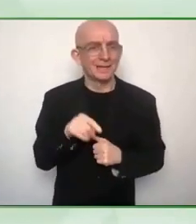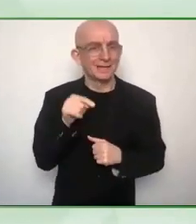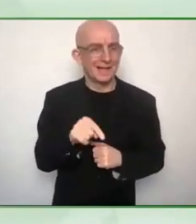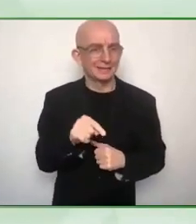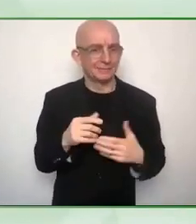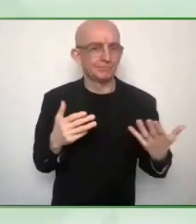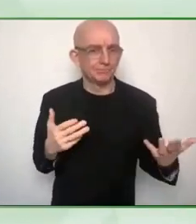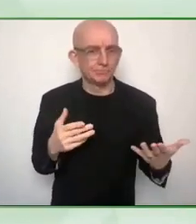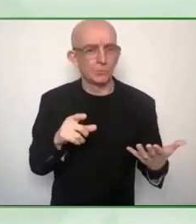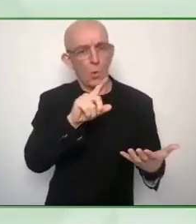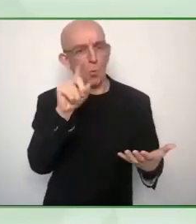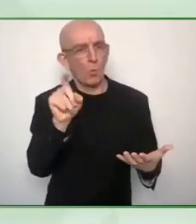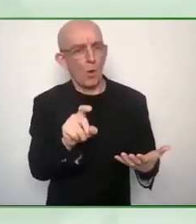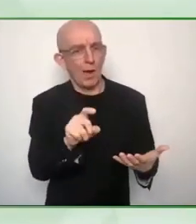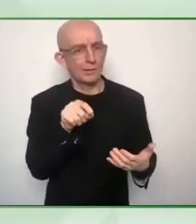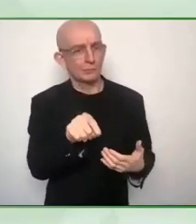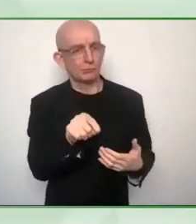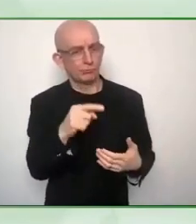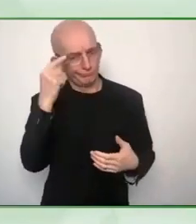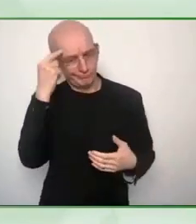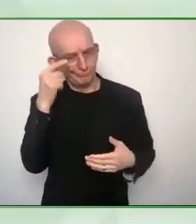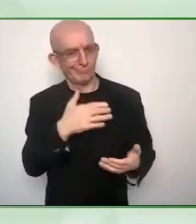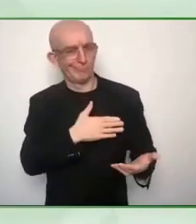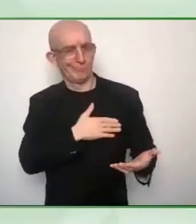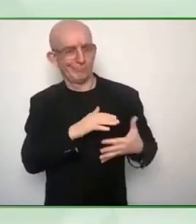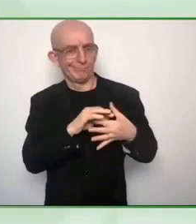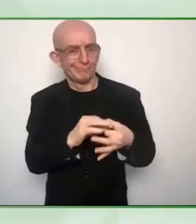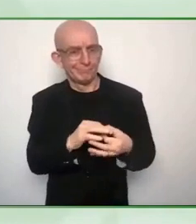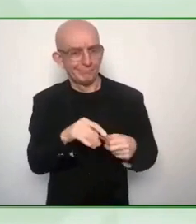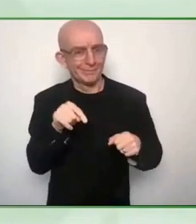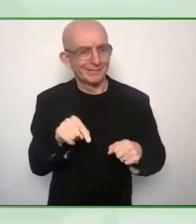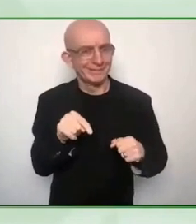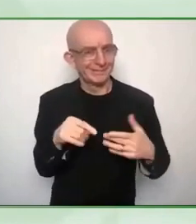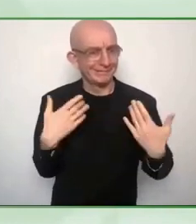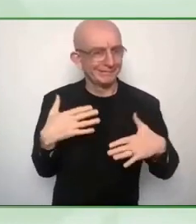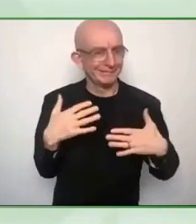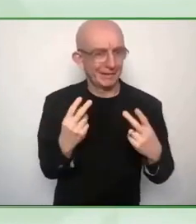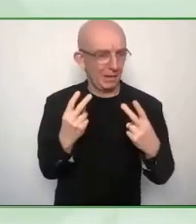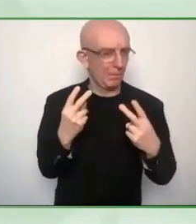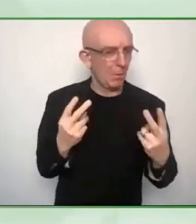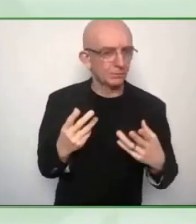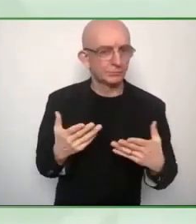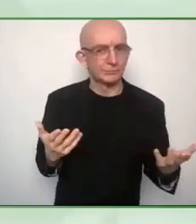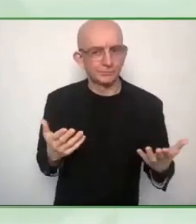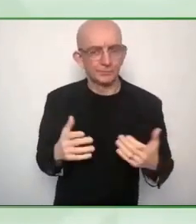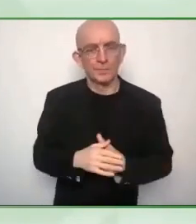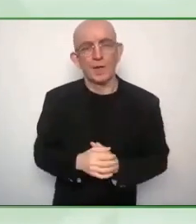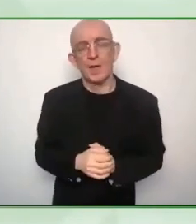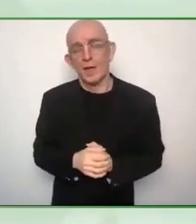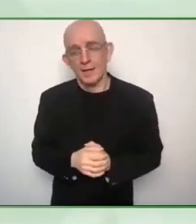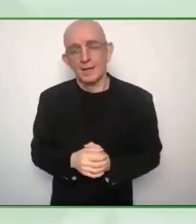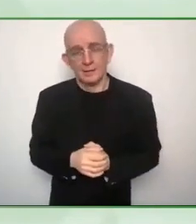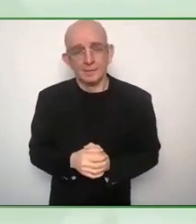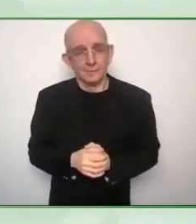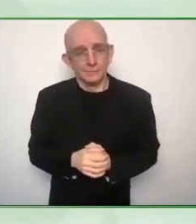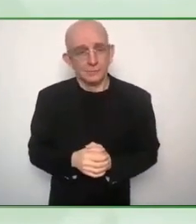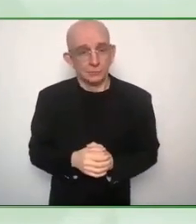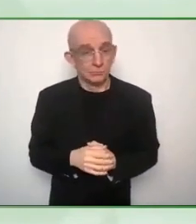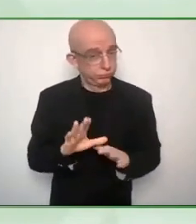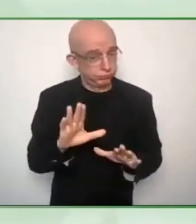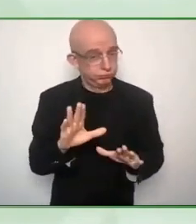to be completely clear here, the commitments, all of the commitments haven't been processed yet. The